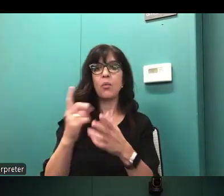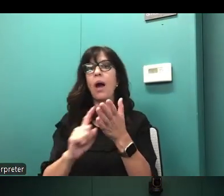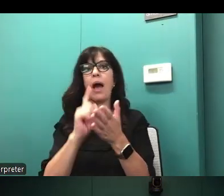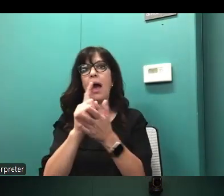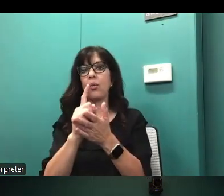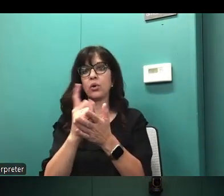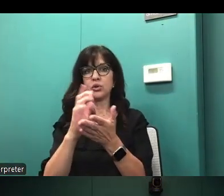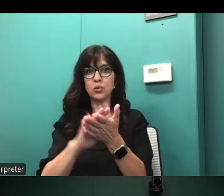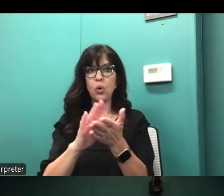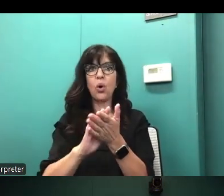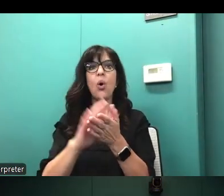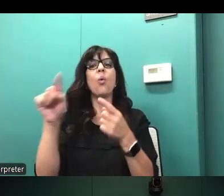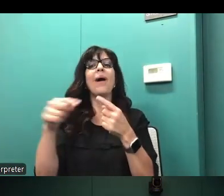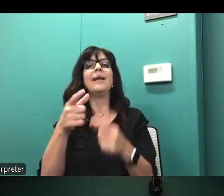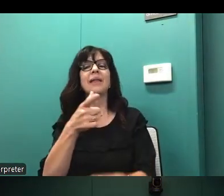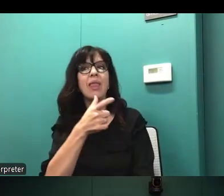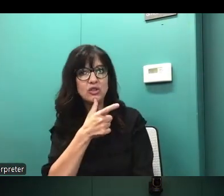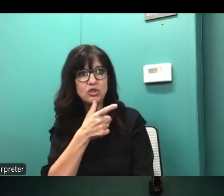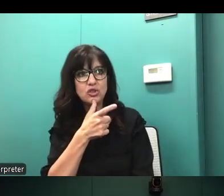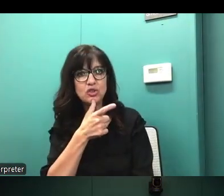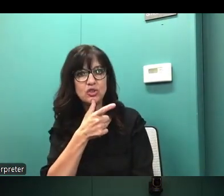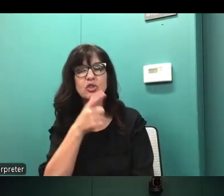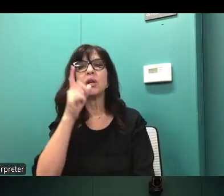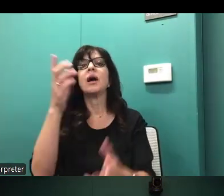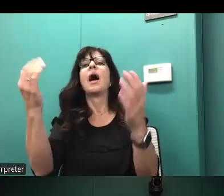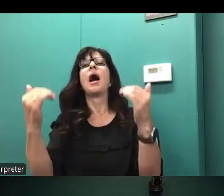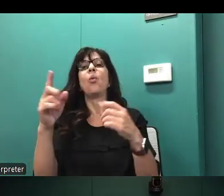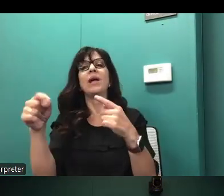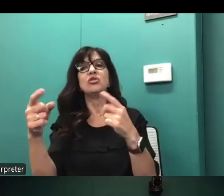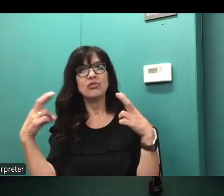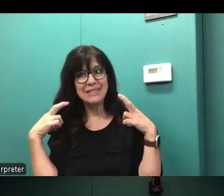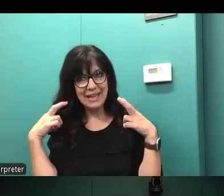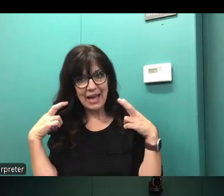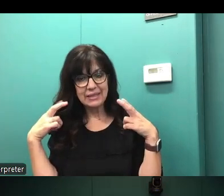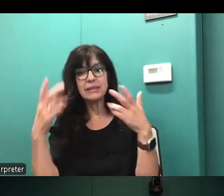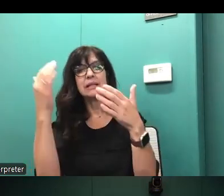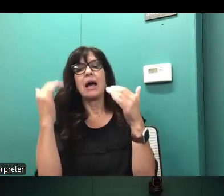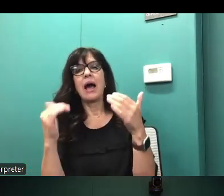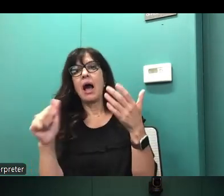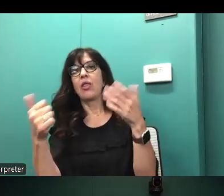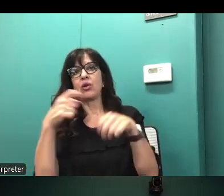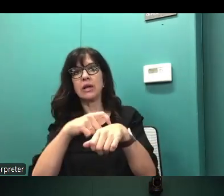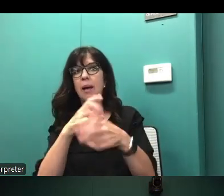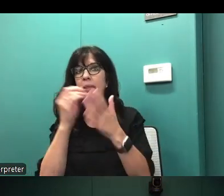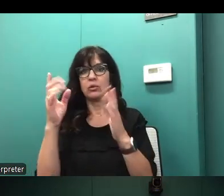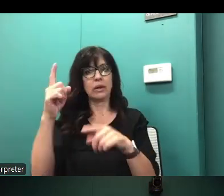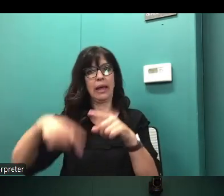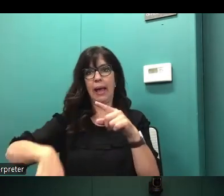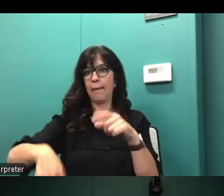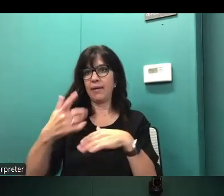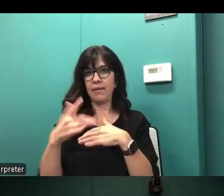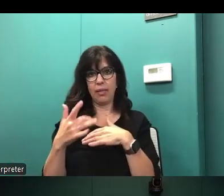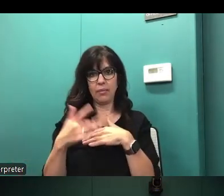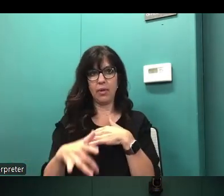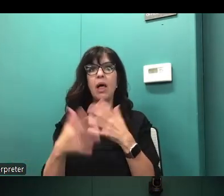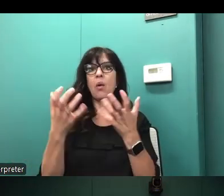in, when is lunch, Amen. when is recess, And then other times the student cannot be available and I